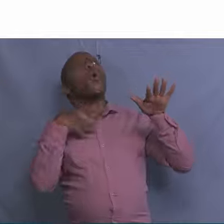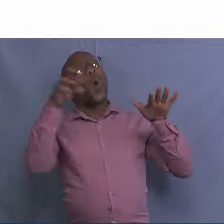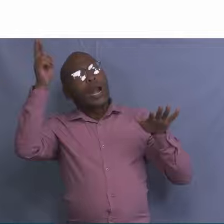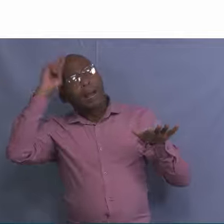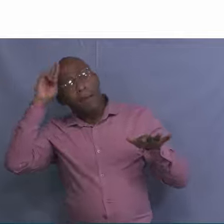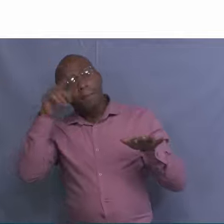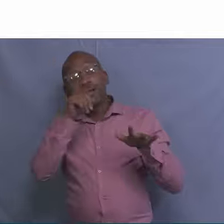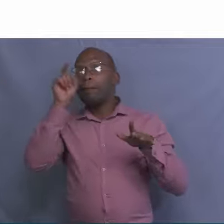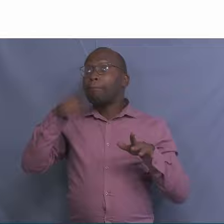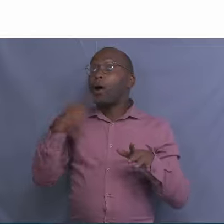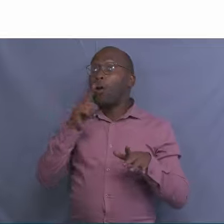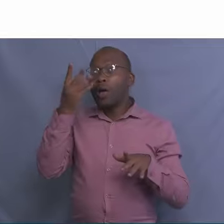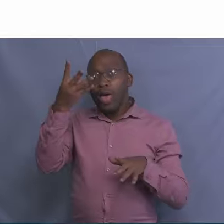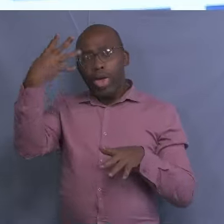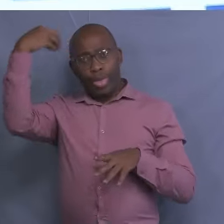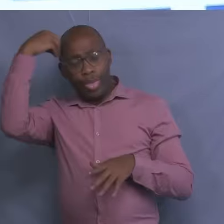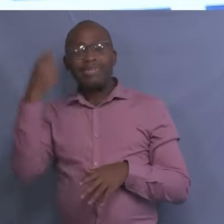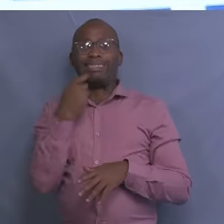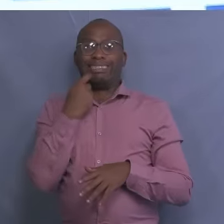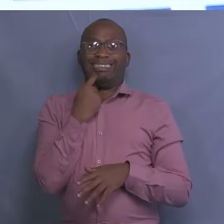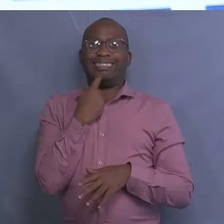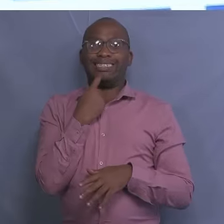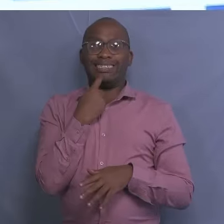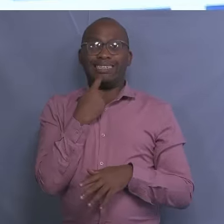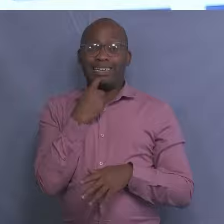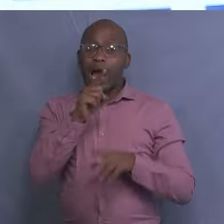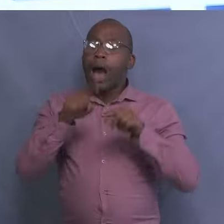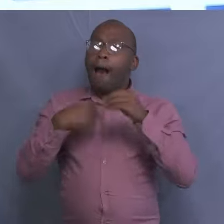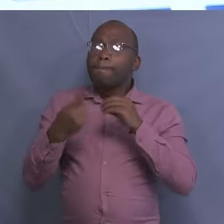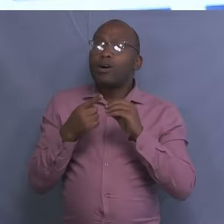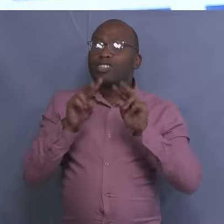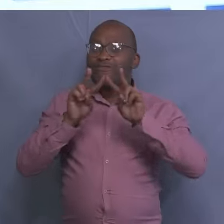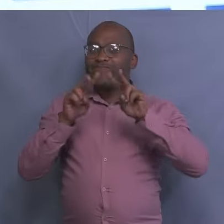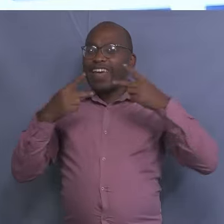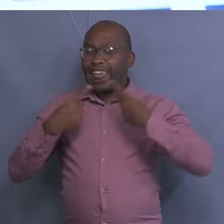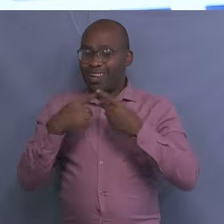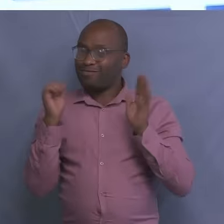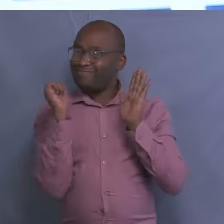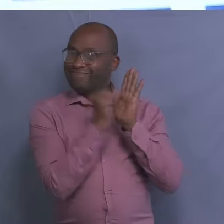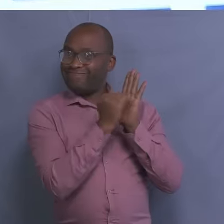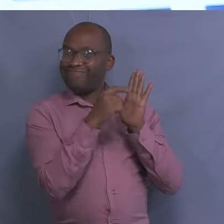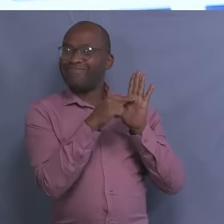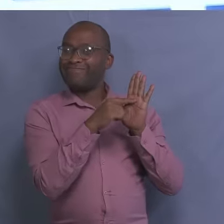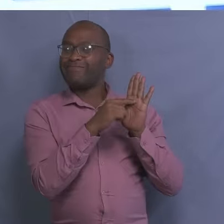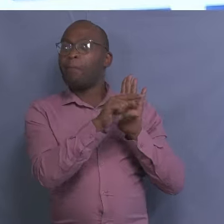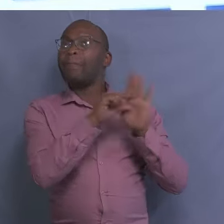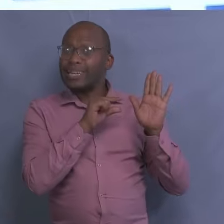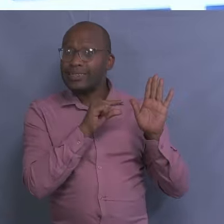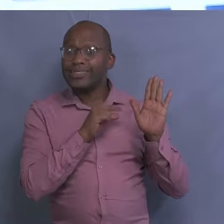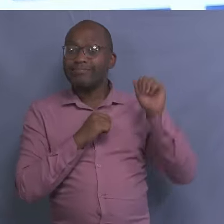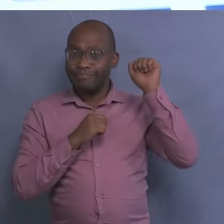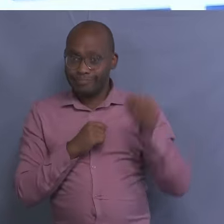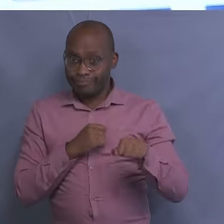it must capture the essence and the value of the brand. Then a logo, the aim of